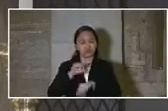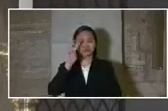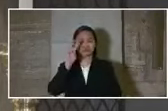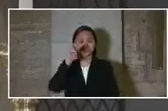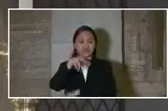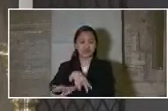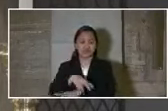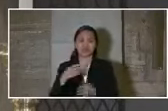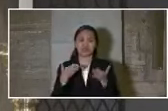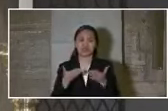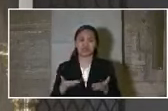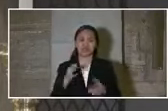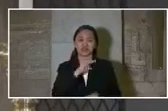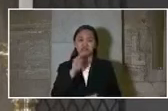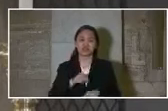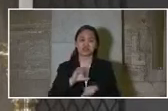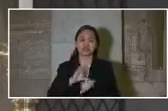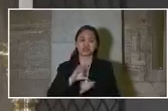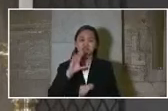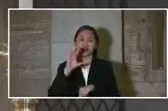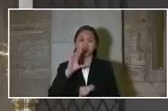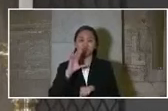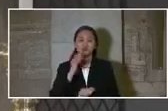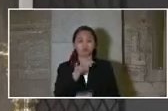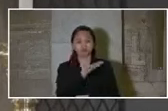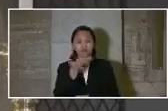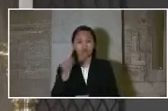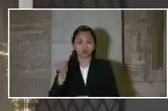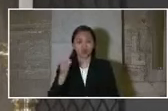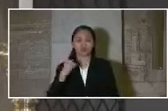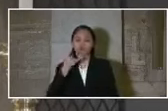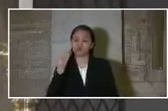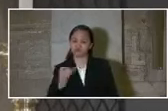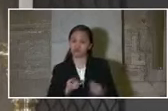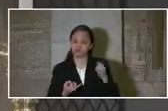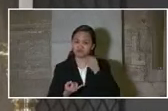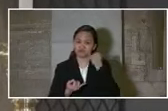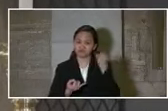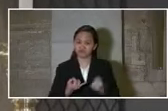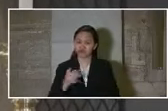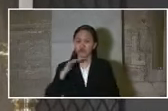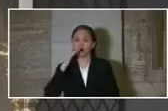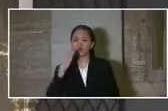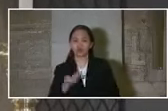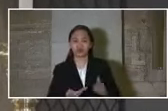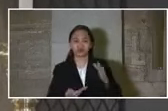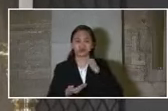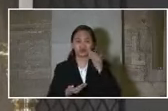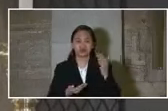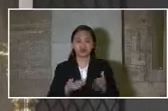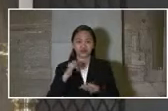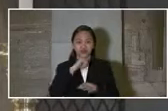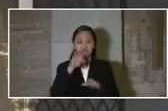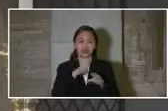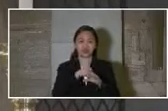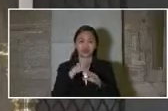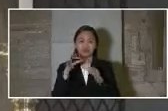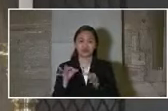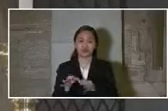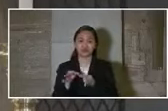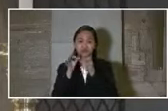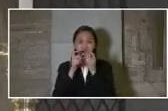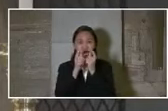here at the Manila Cathedral. All of you are invited and all of you are welcome to celebrate the Mass